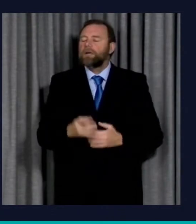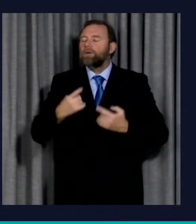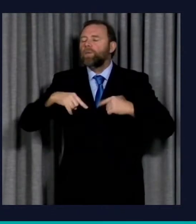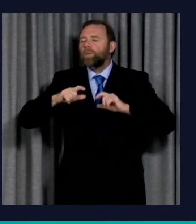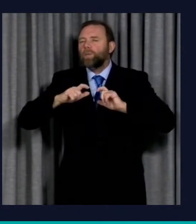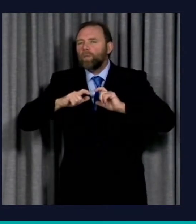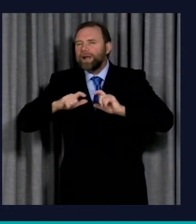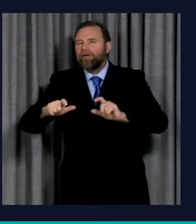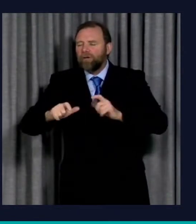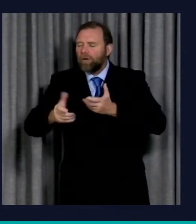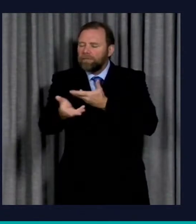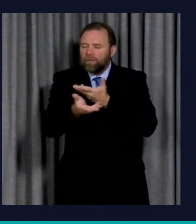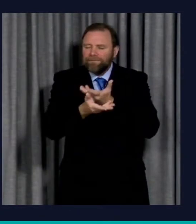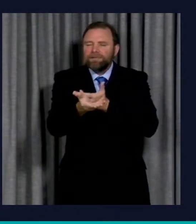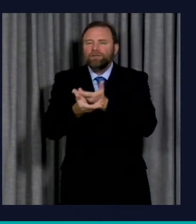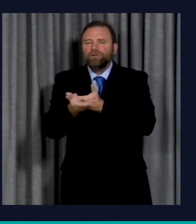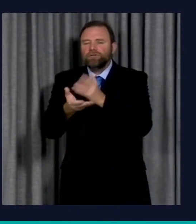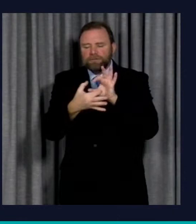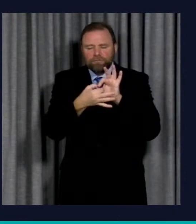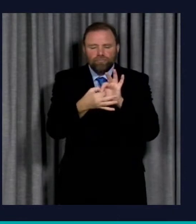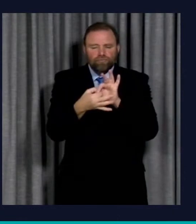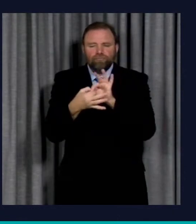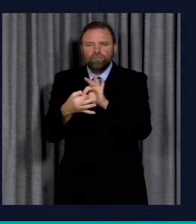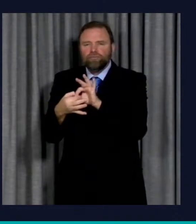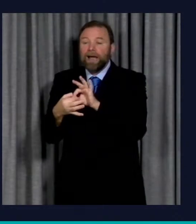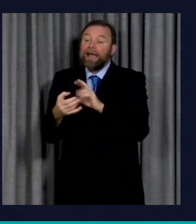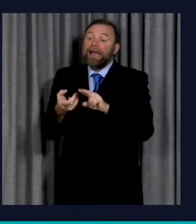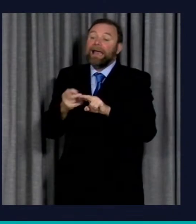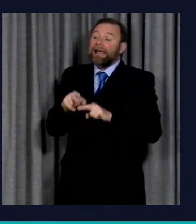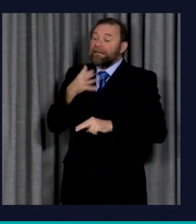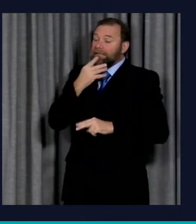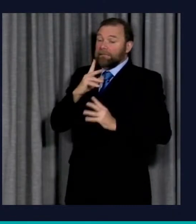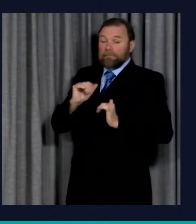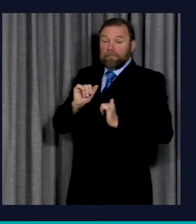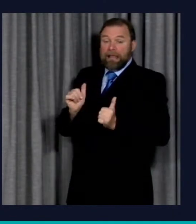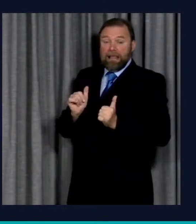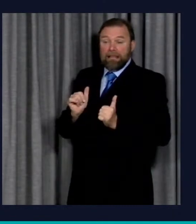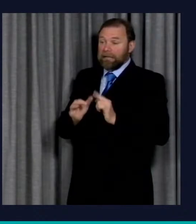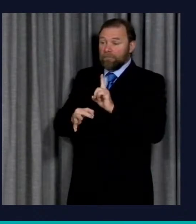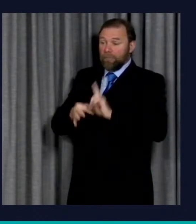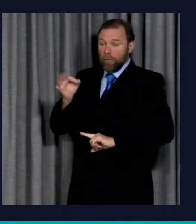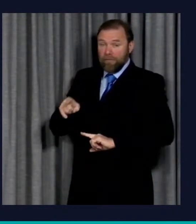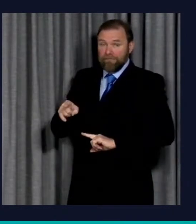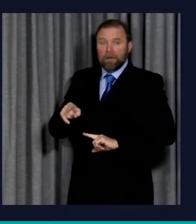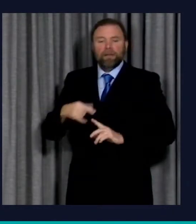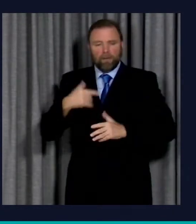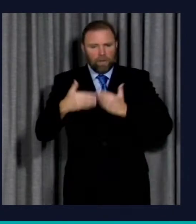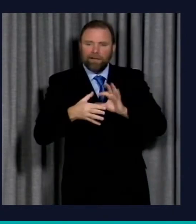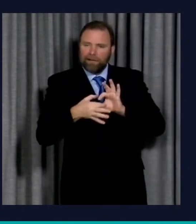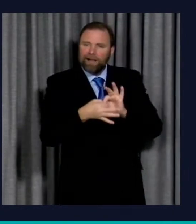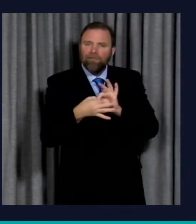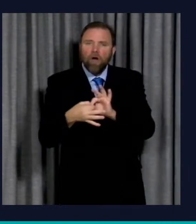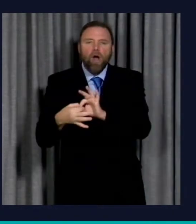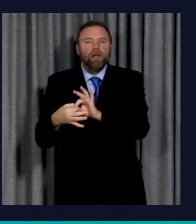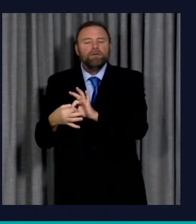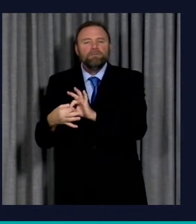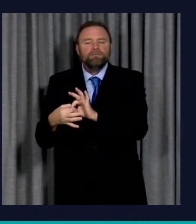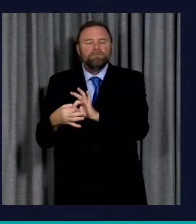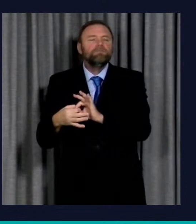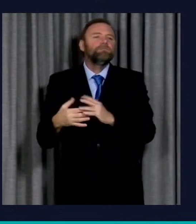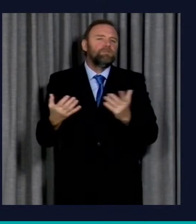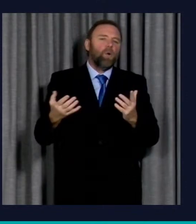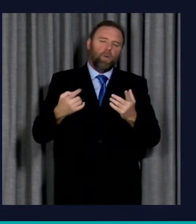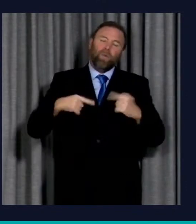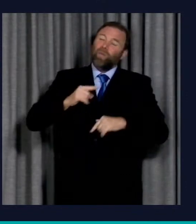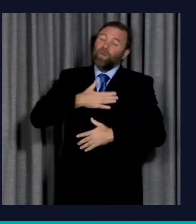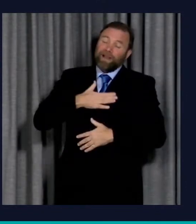on in those conversations with them should the public health situation not allow games to resume in the way we